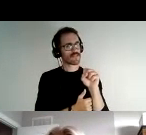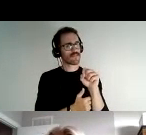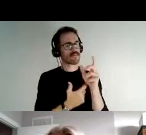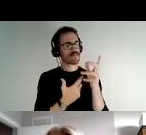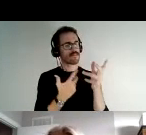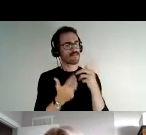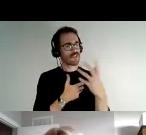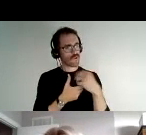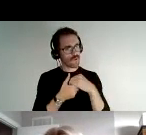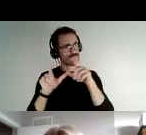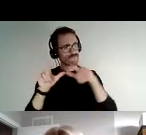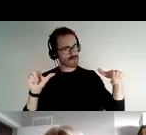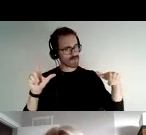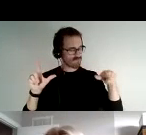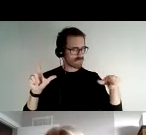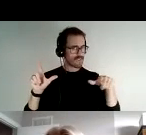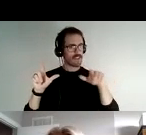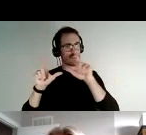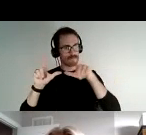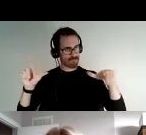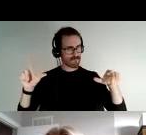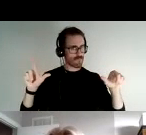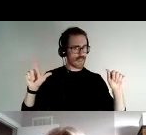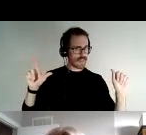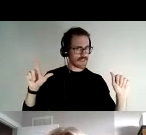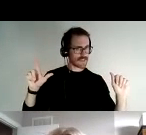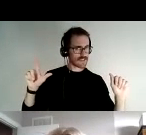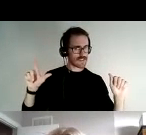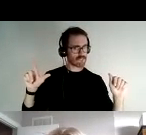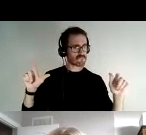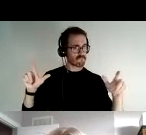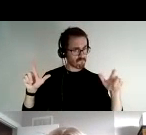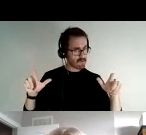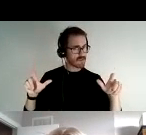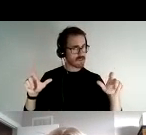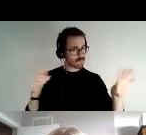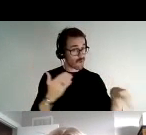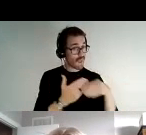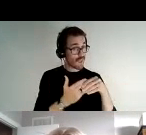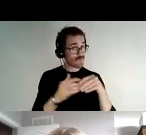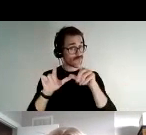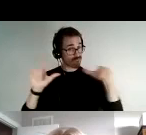same barriers and do not need to be taking up space in QT communities.